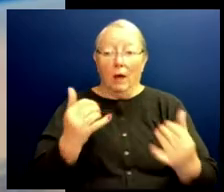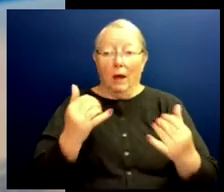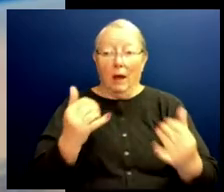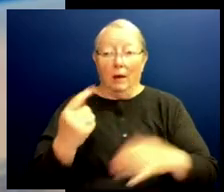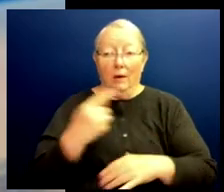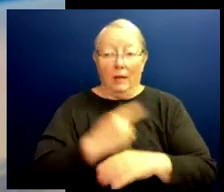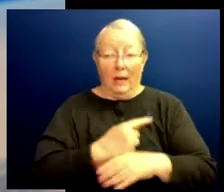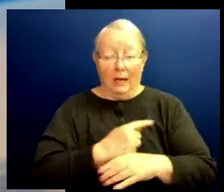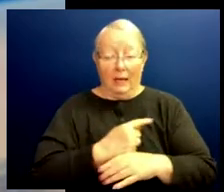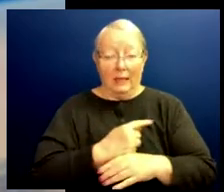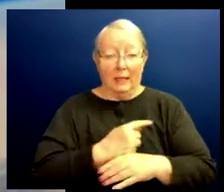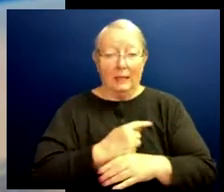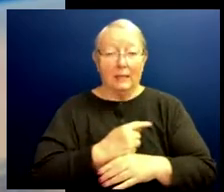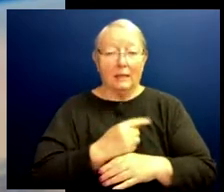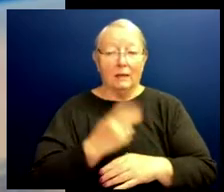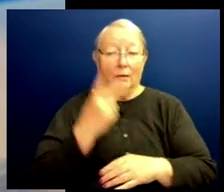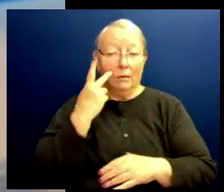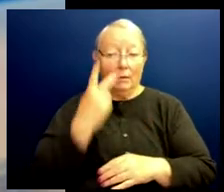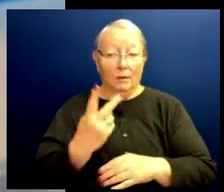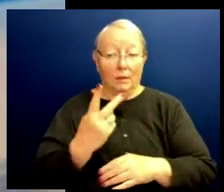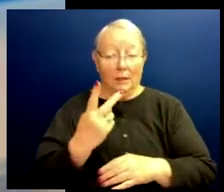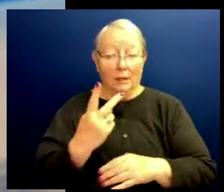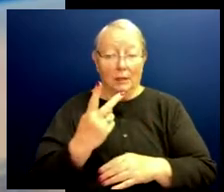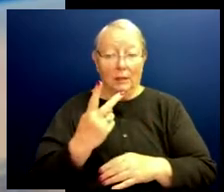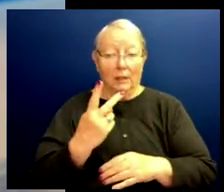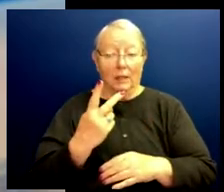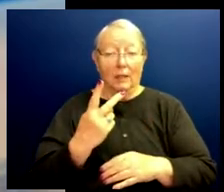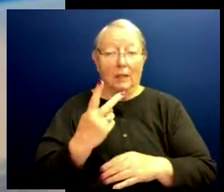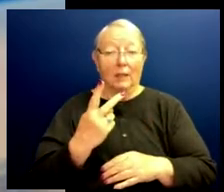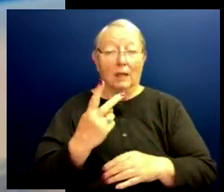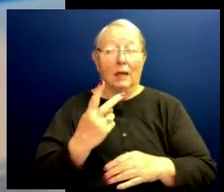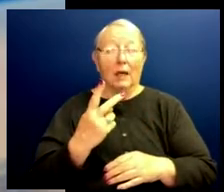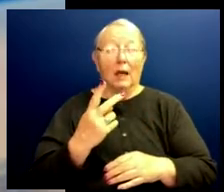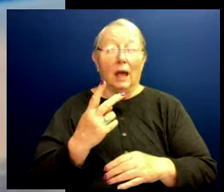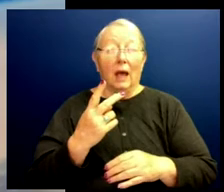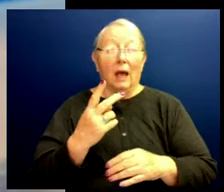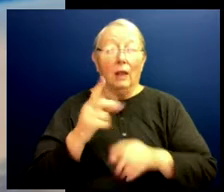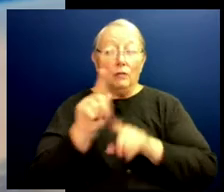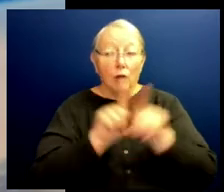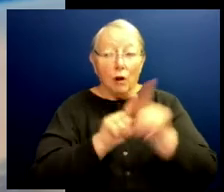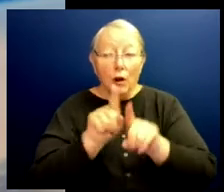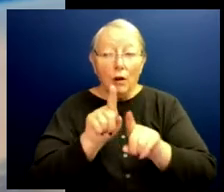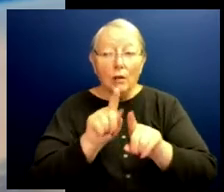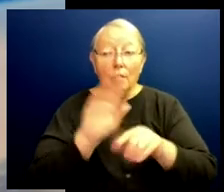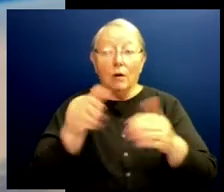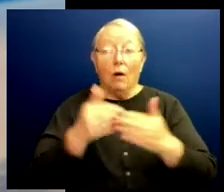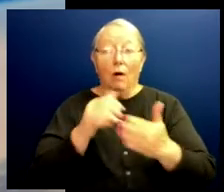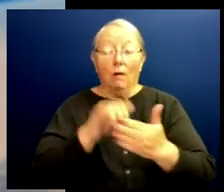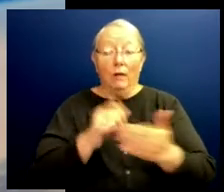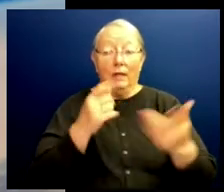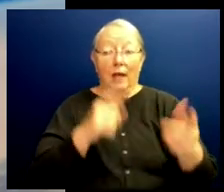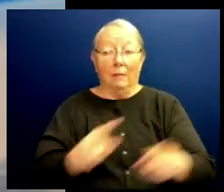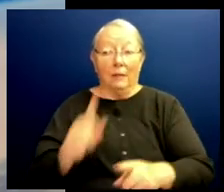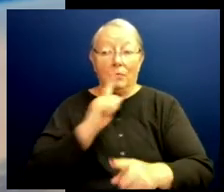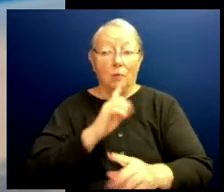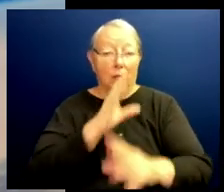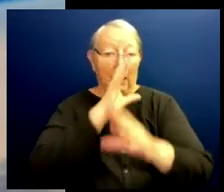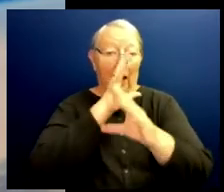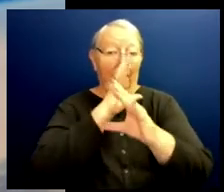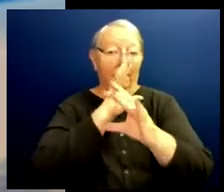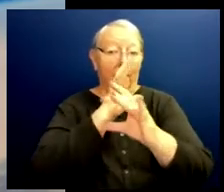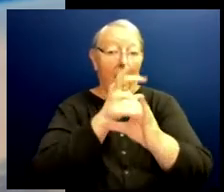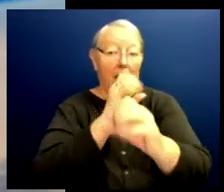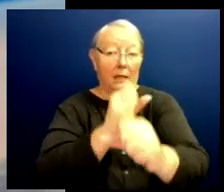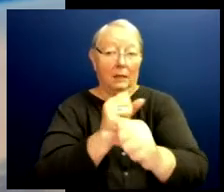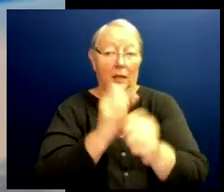planets, stars, and galaxies. How all of this happened? It's really a fascinating story, and so